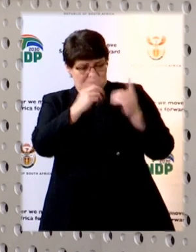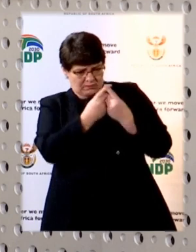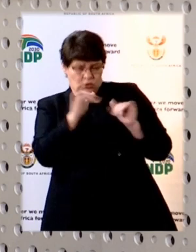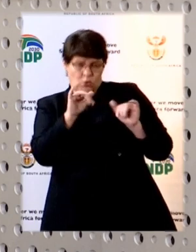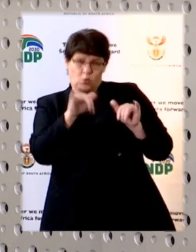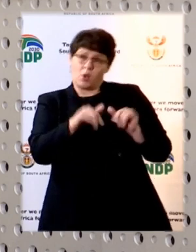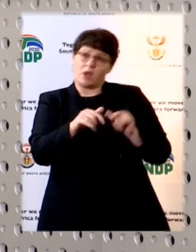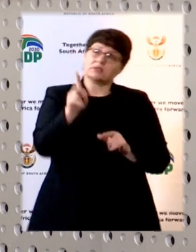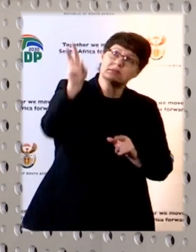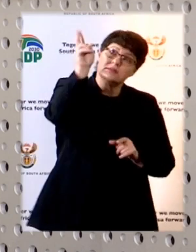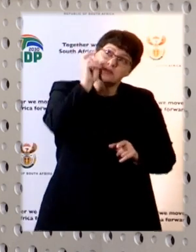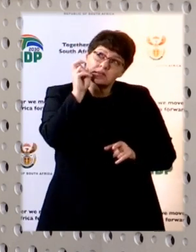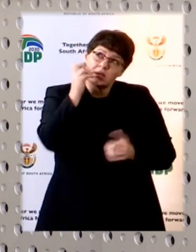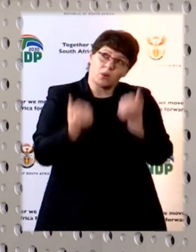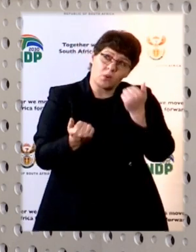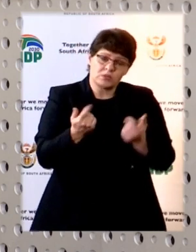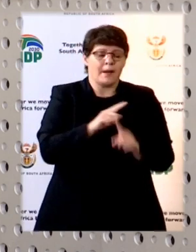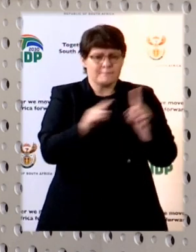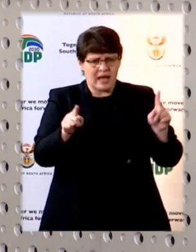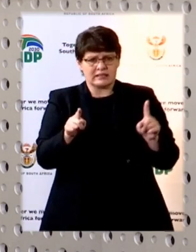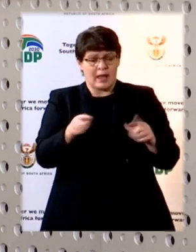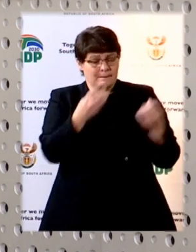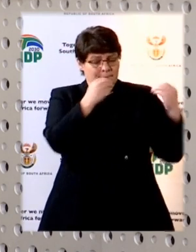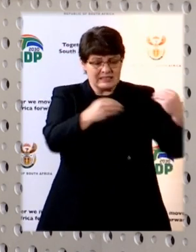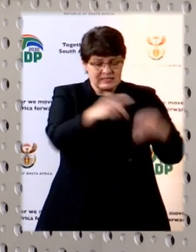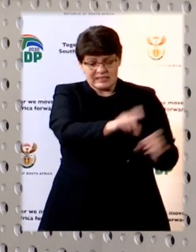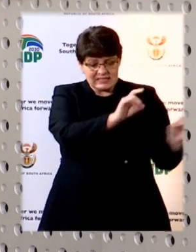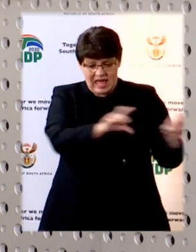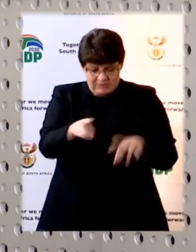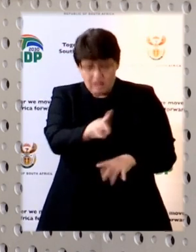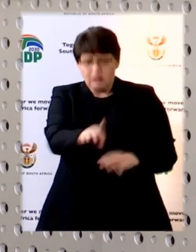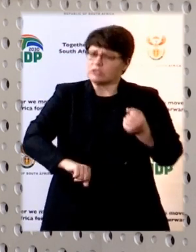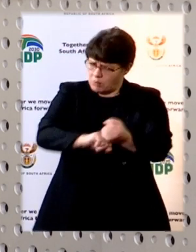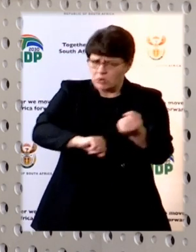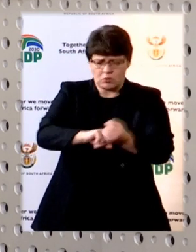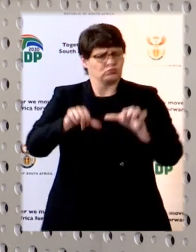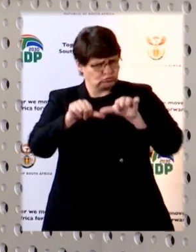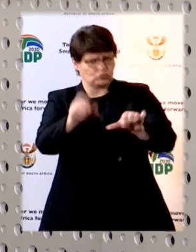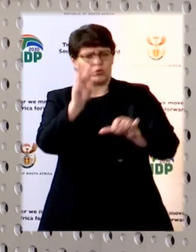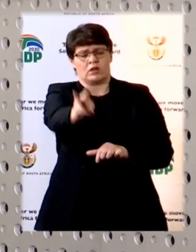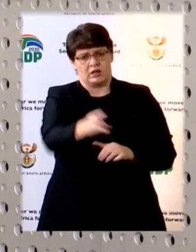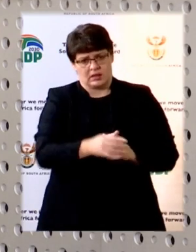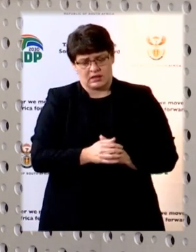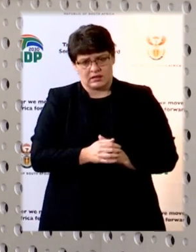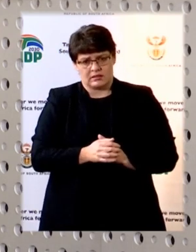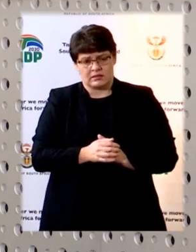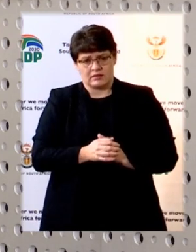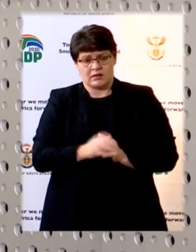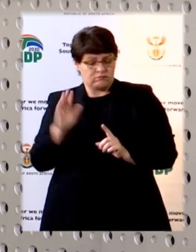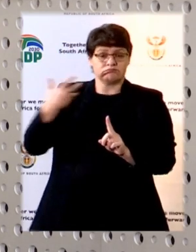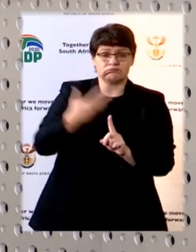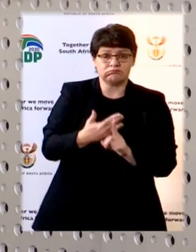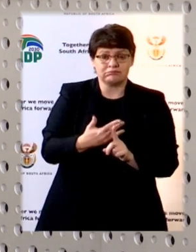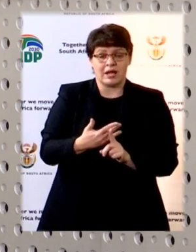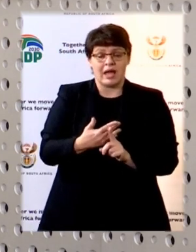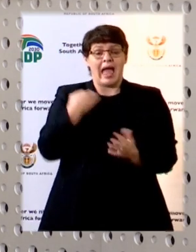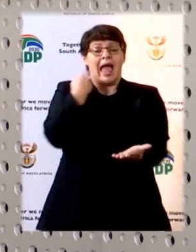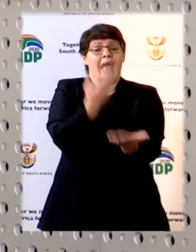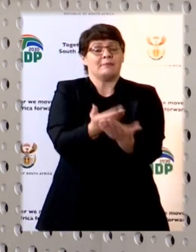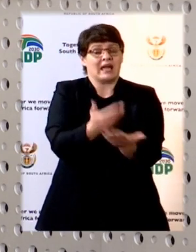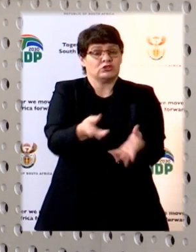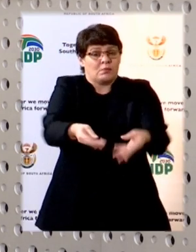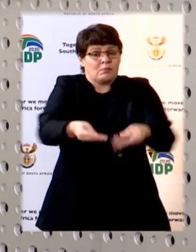but stands ready to support the businesses in distress. Thus far, over 10,000 applications